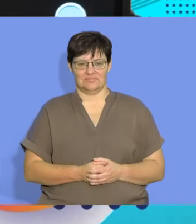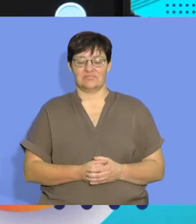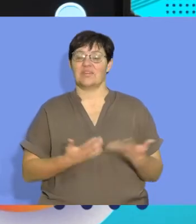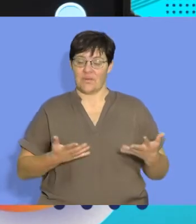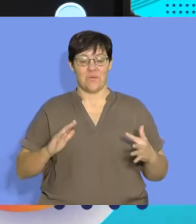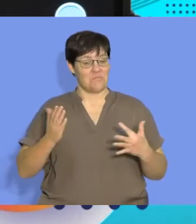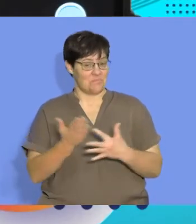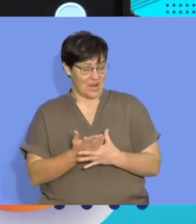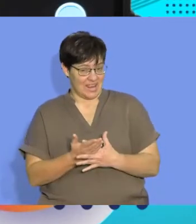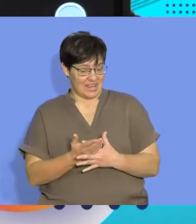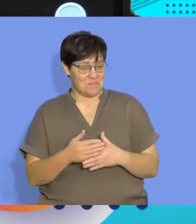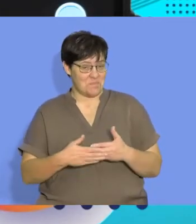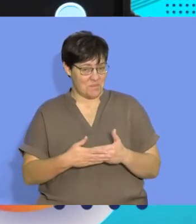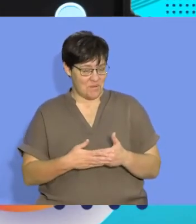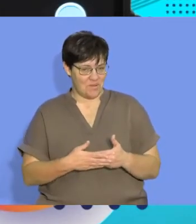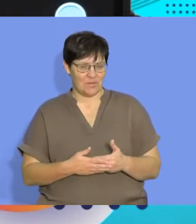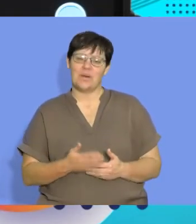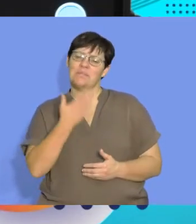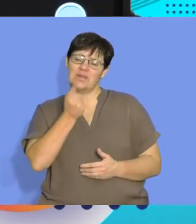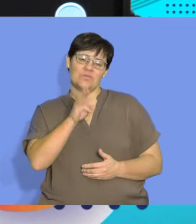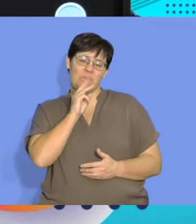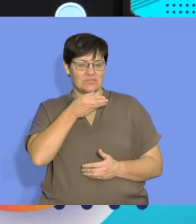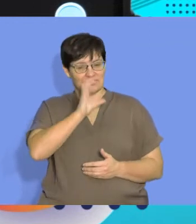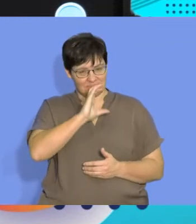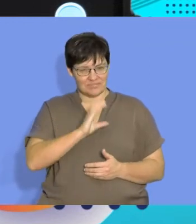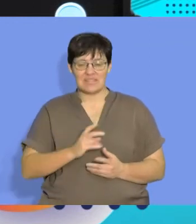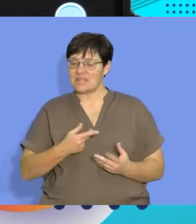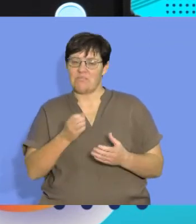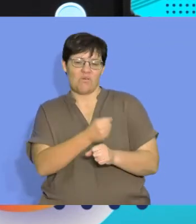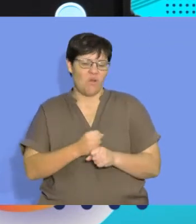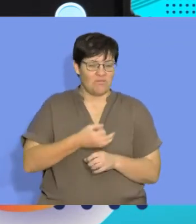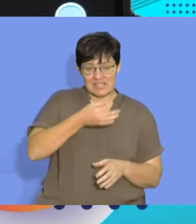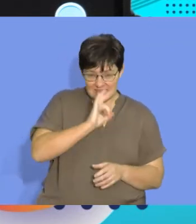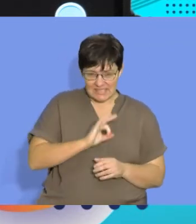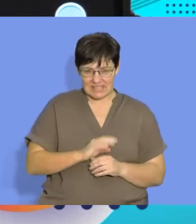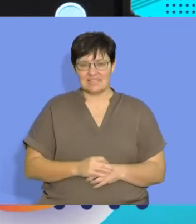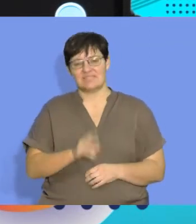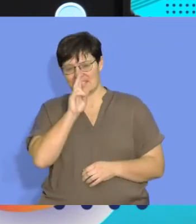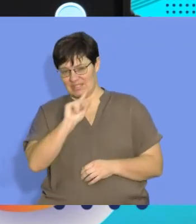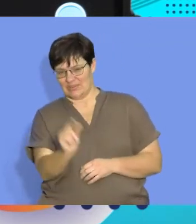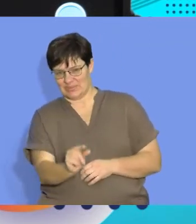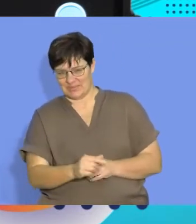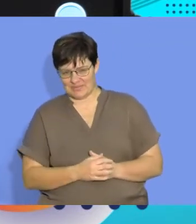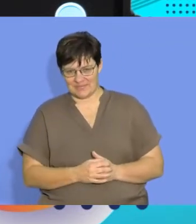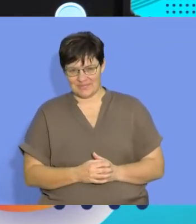We're about to take another break. Please have a sip of water or some coffee or tea. I'll see you